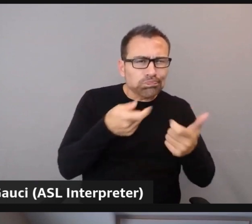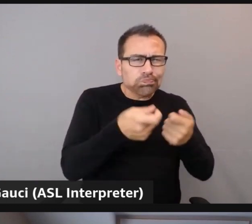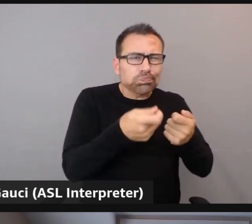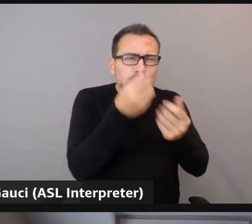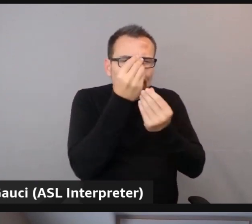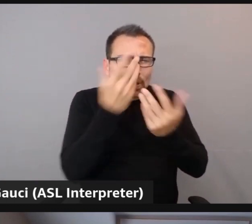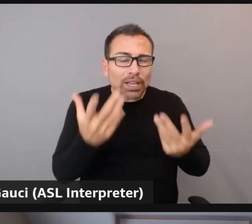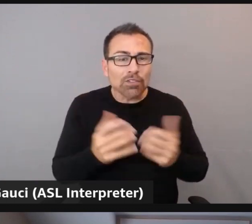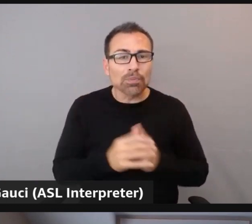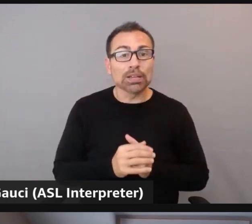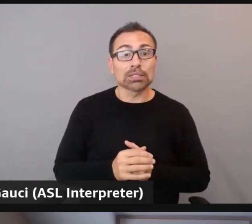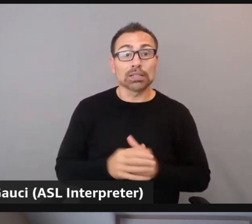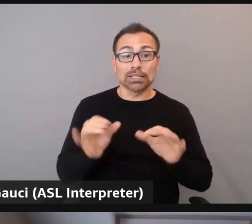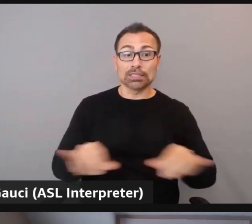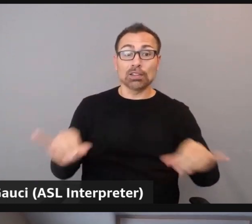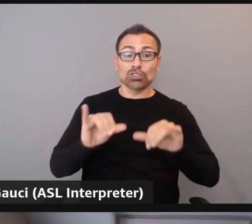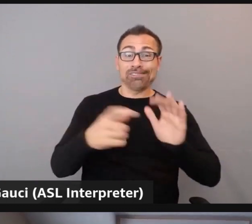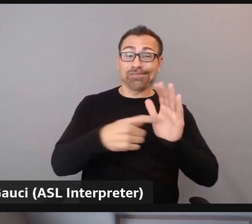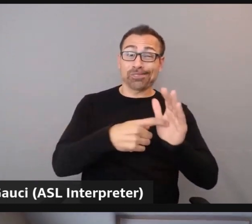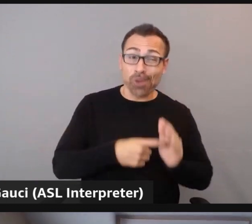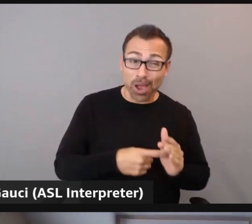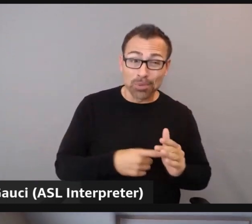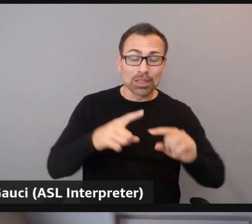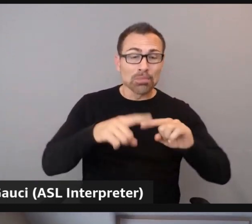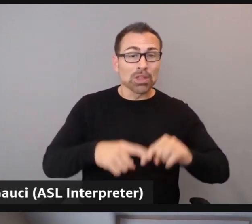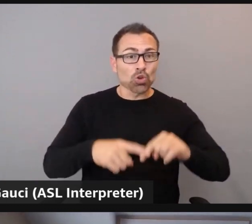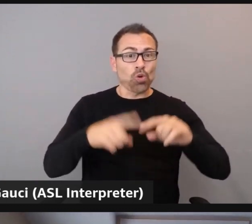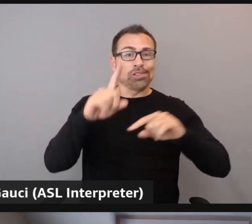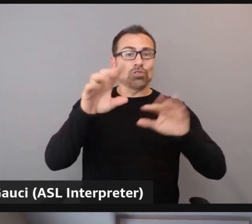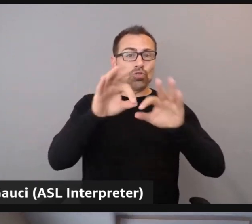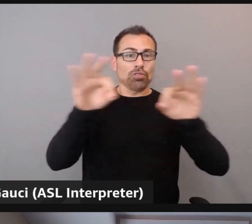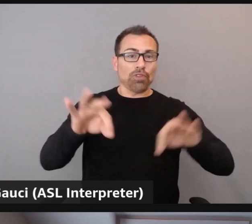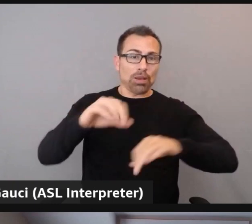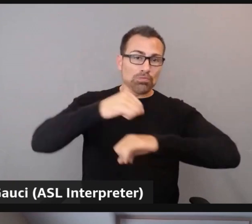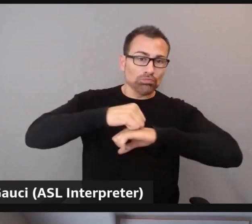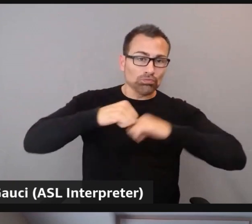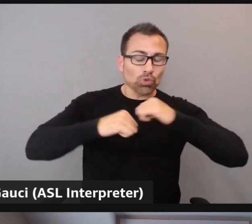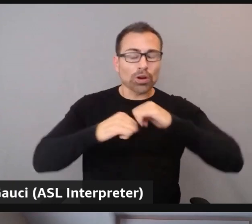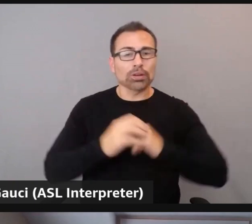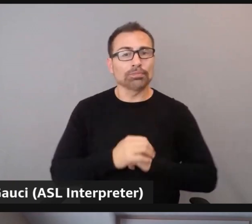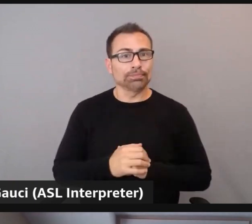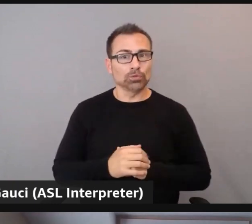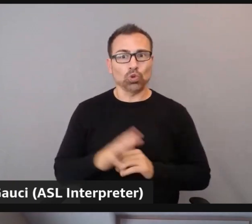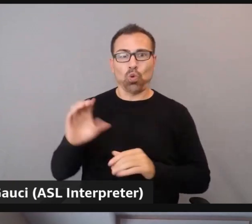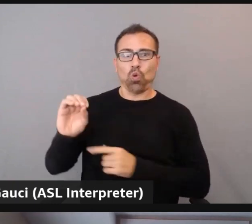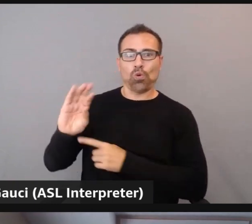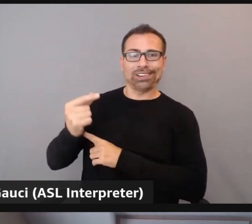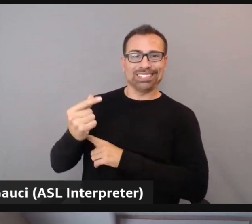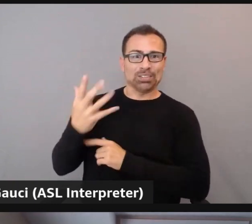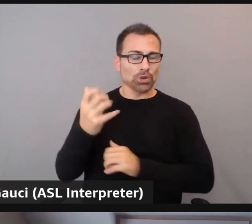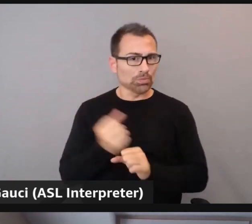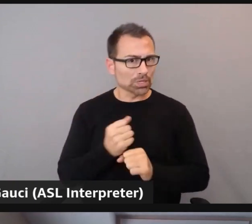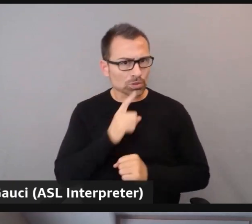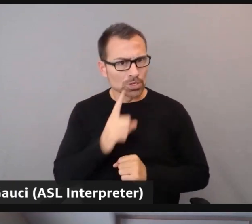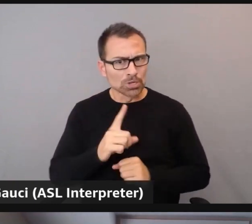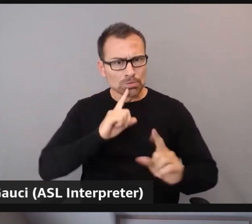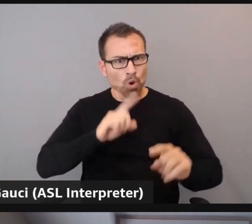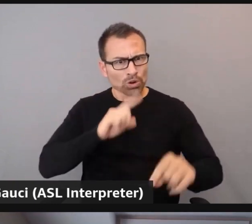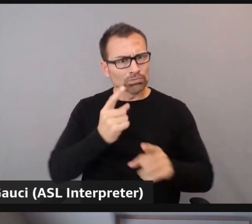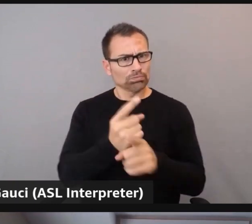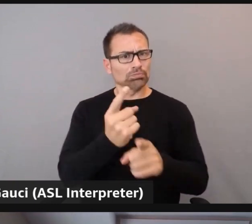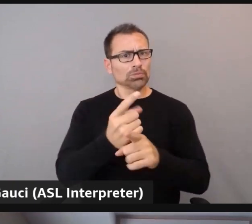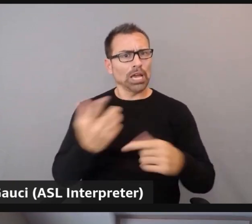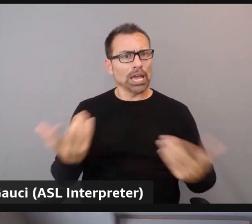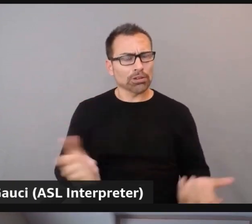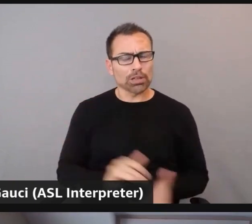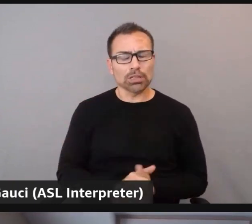certain requirements, and depending upon your framework. And so the groups really and organizations want to make sure that they're reporting accurately, and they're reflecting, because